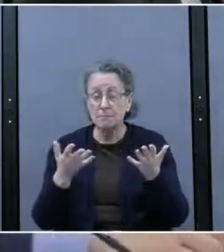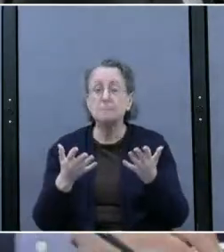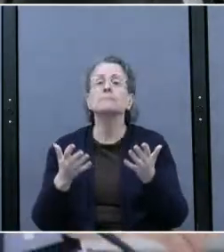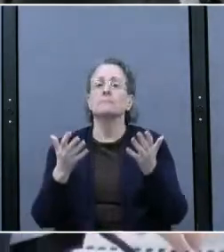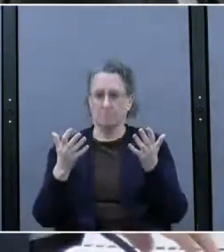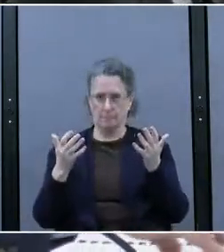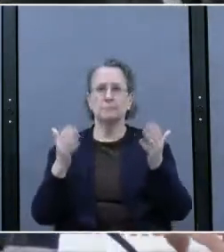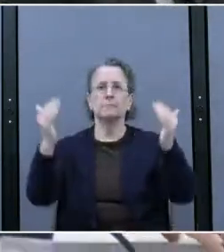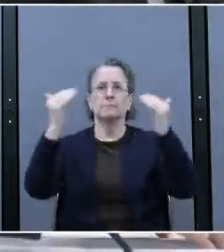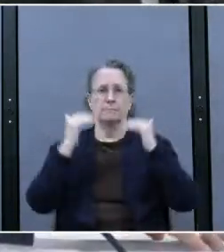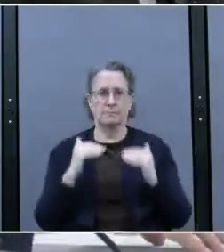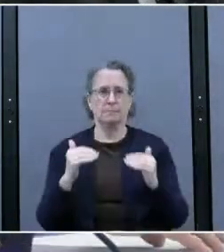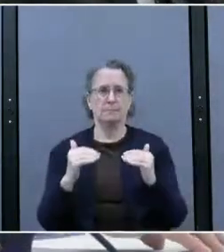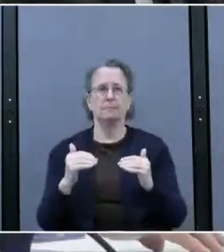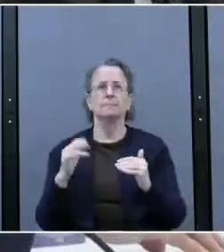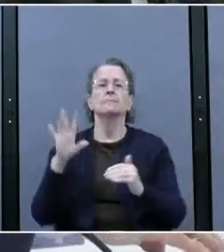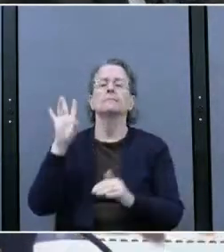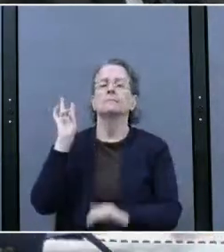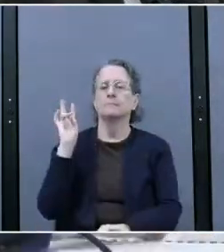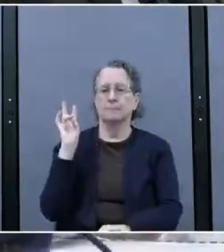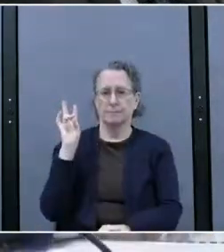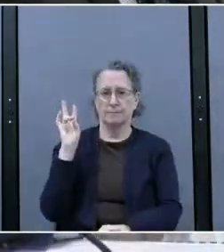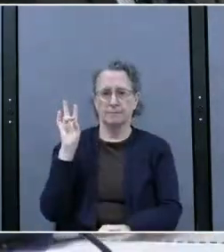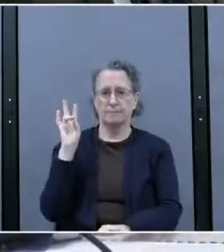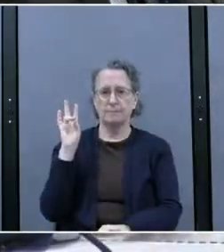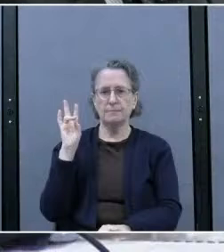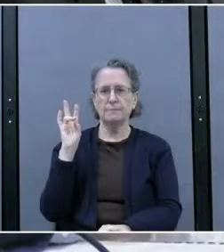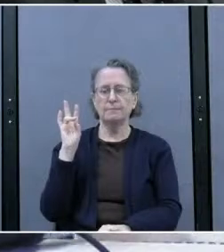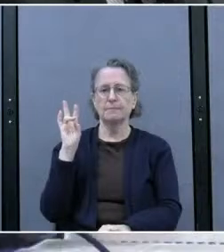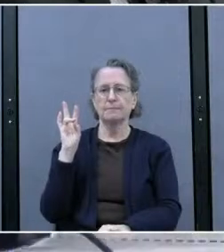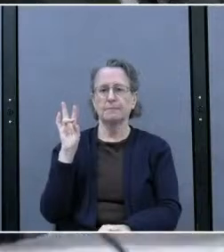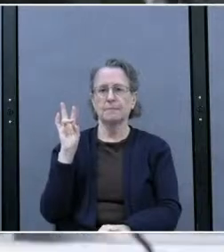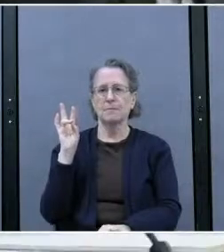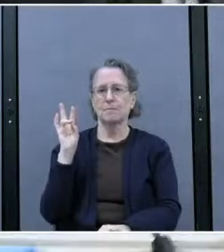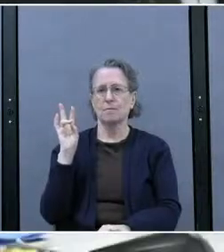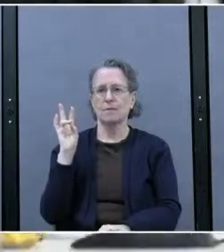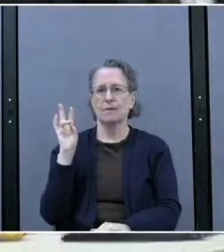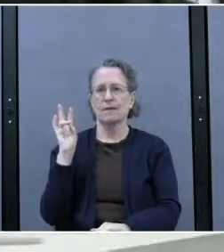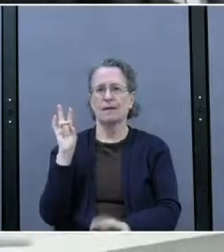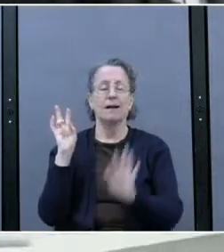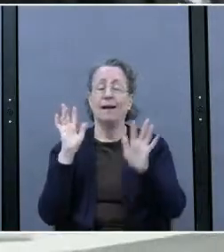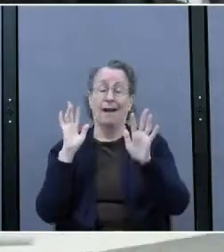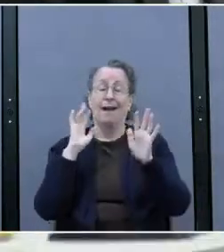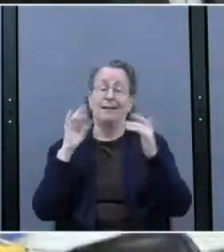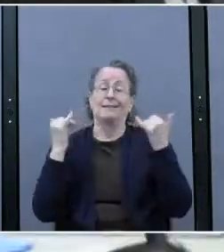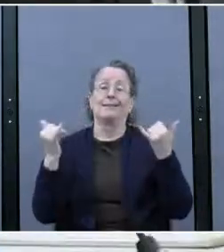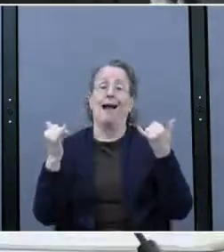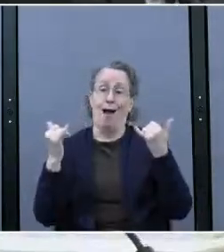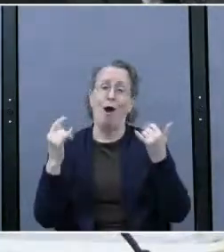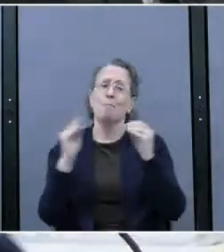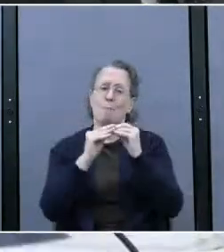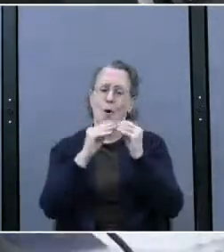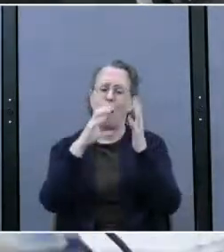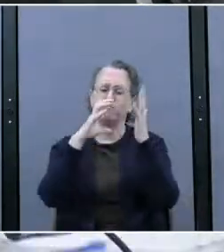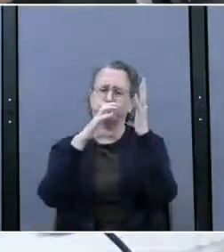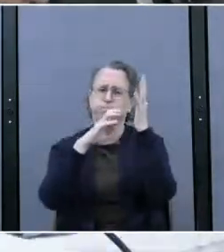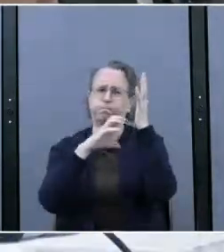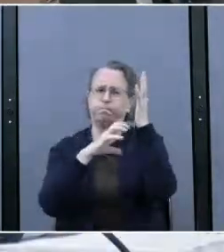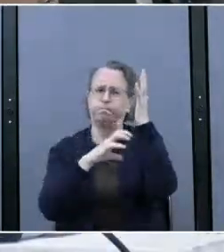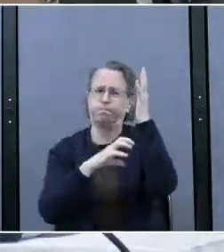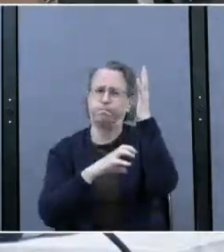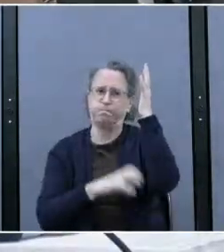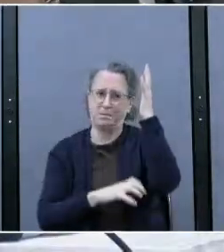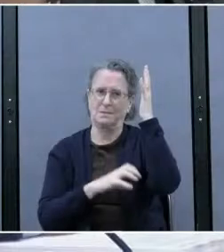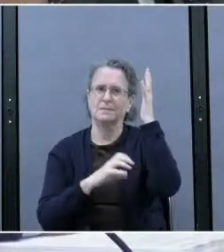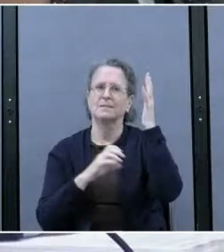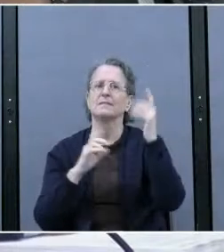Okay, moving on. Article 7, oh crikey, now we're getting into the long ones. I might not do so well reading these. So